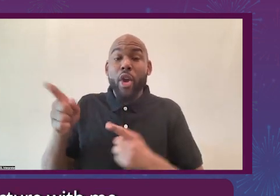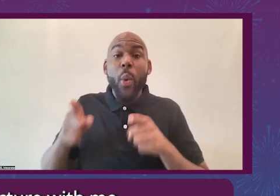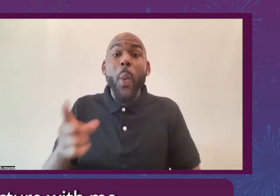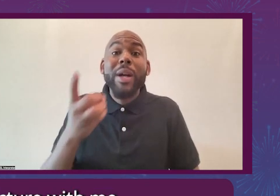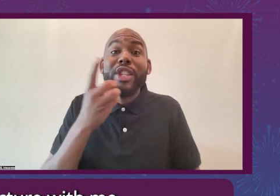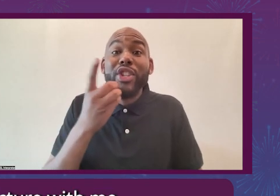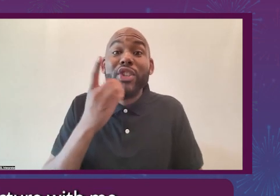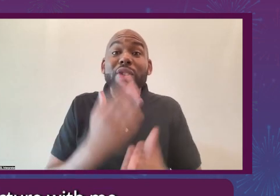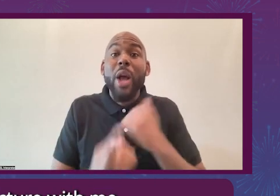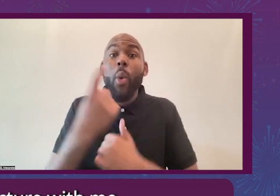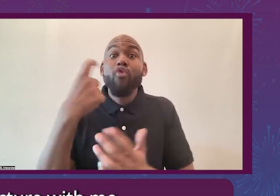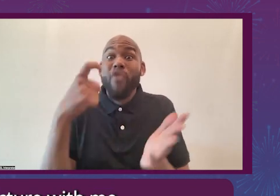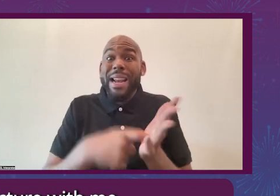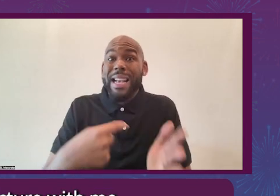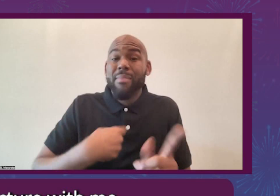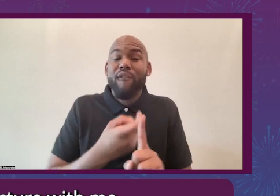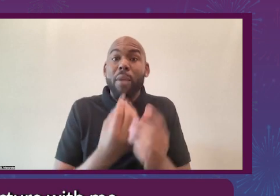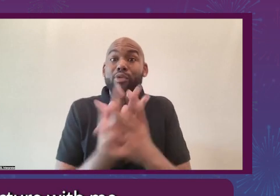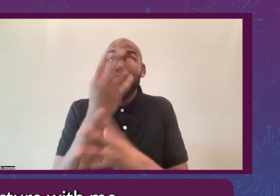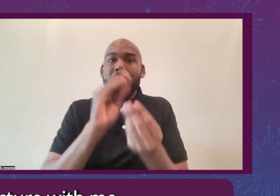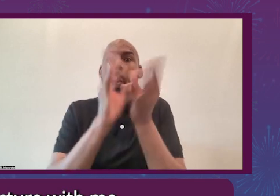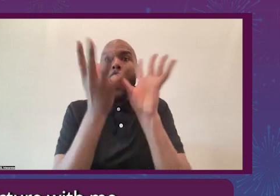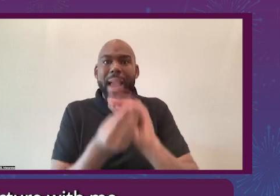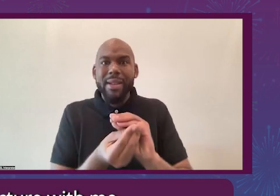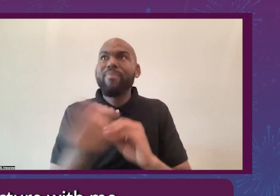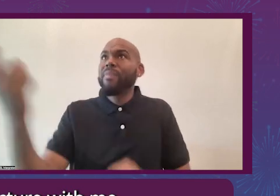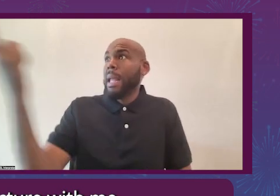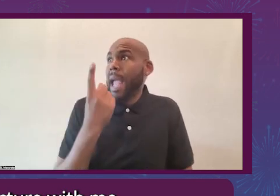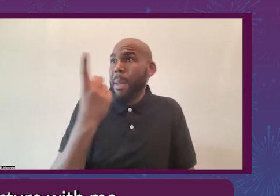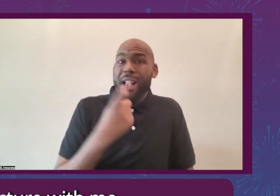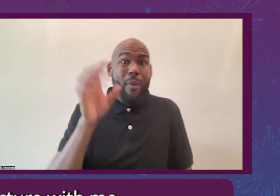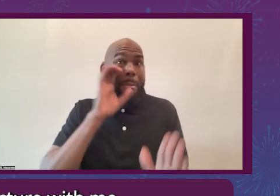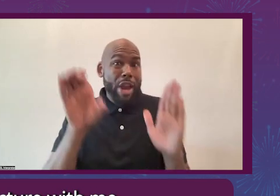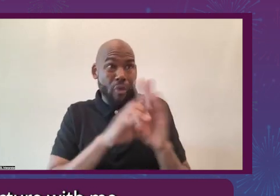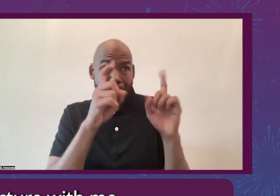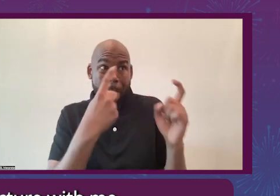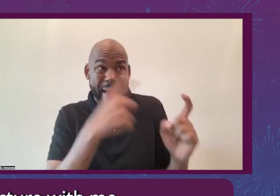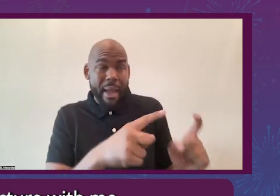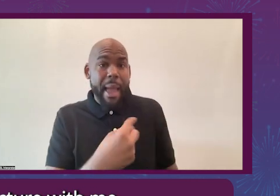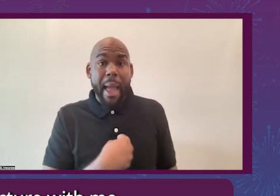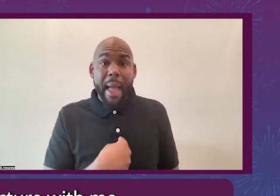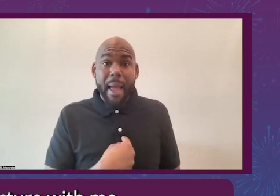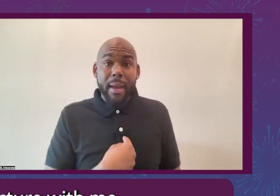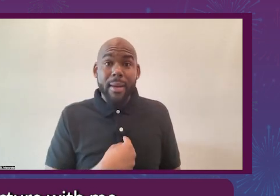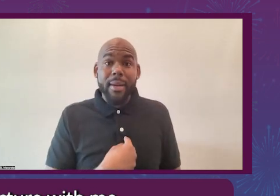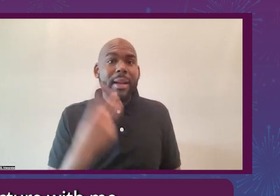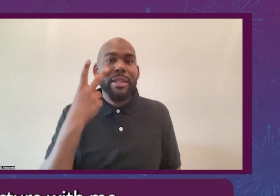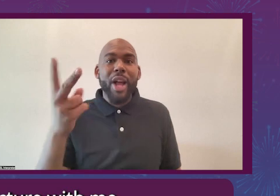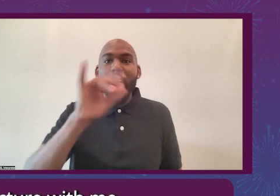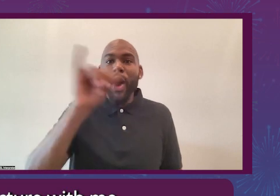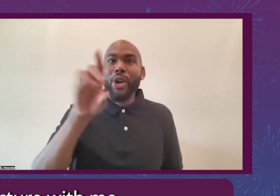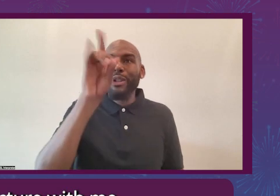Awakening and came over and wanted a picture with me. And I saw Judy light up. She